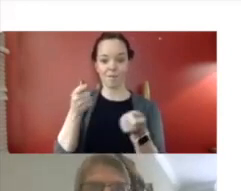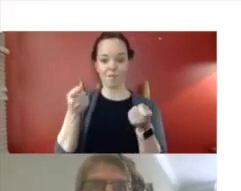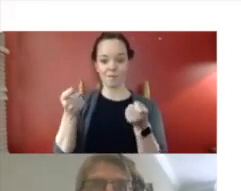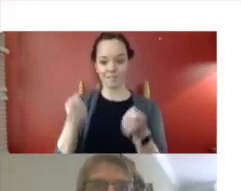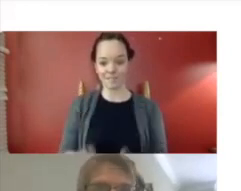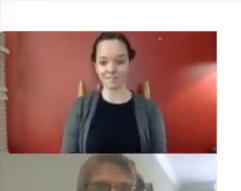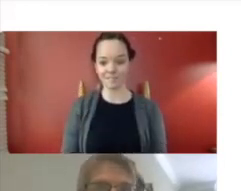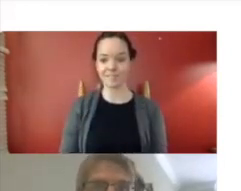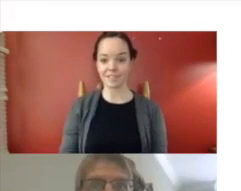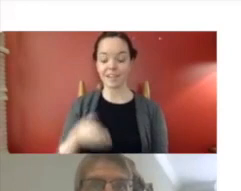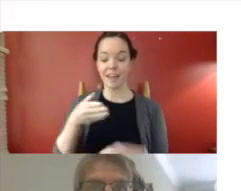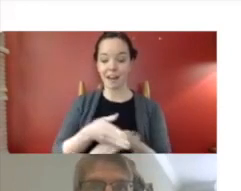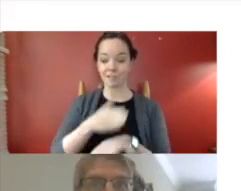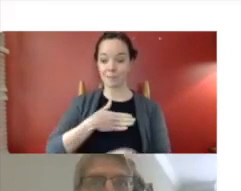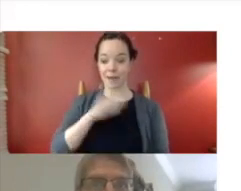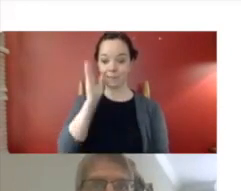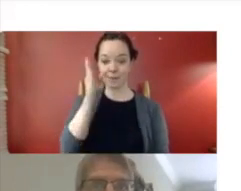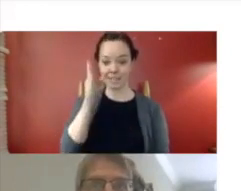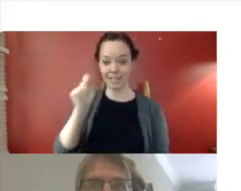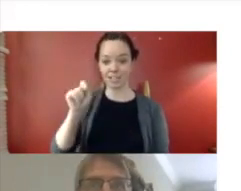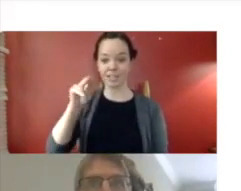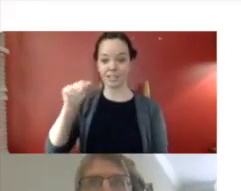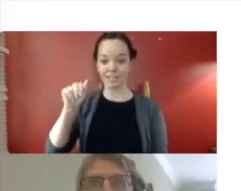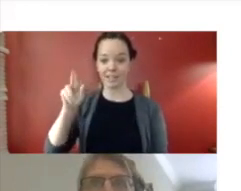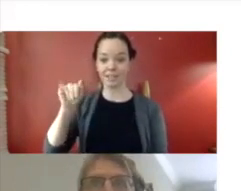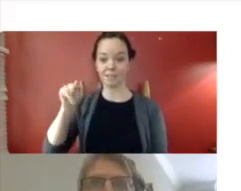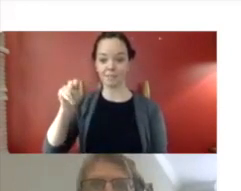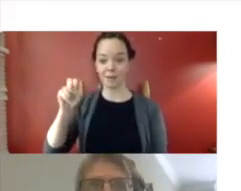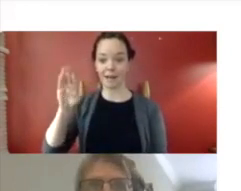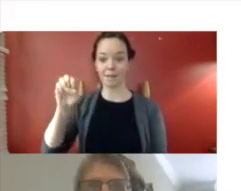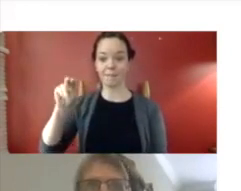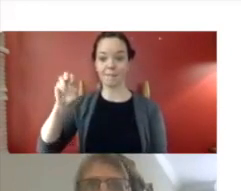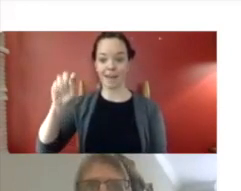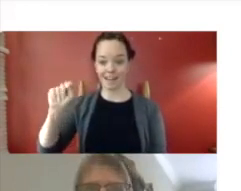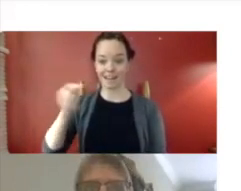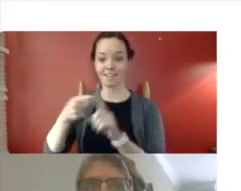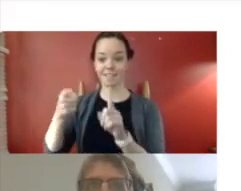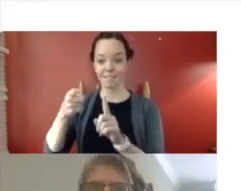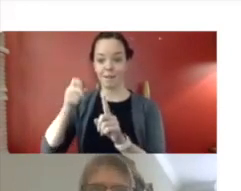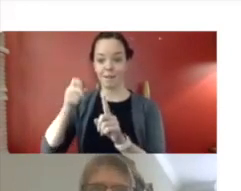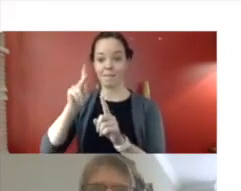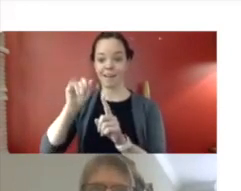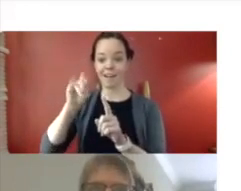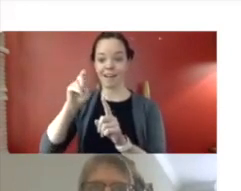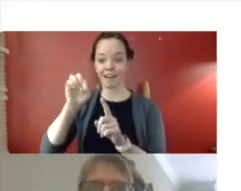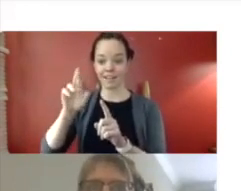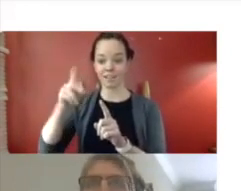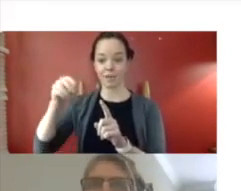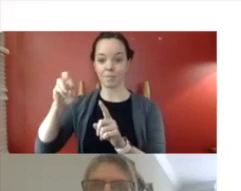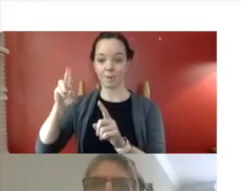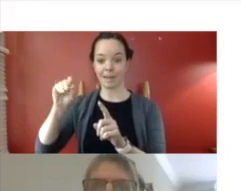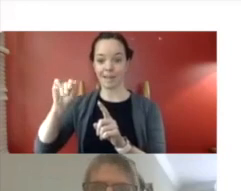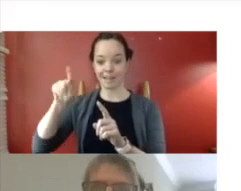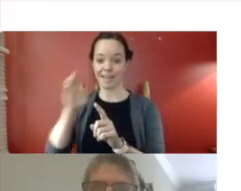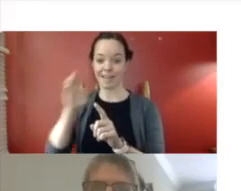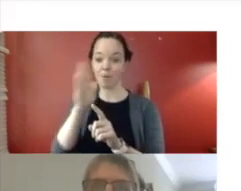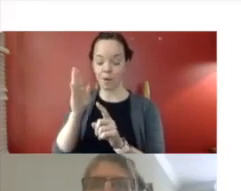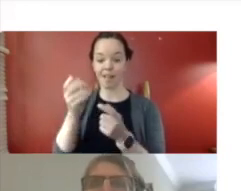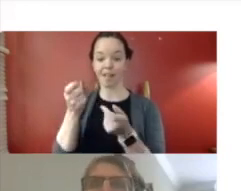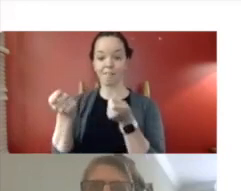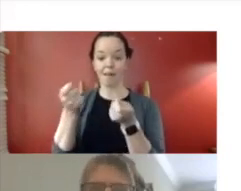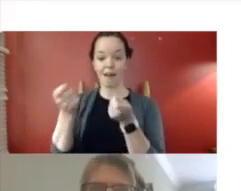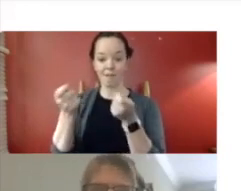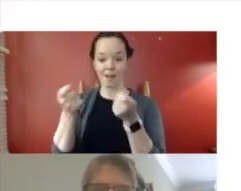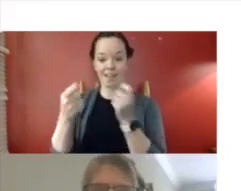Tina Raine-Bennett of Kaiser Permanente will moderate the technical session, and then Carolyn Westhoff